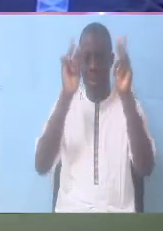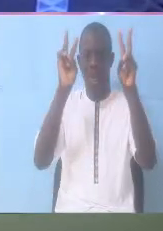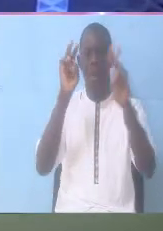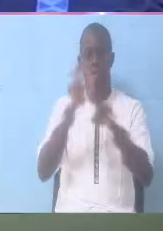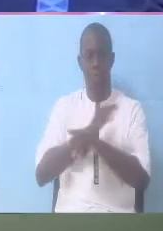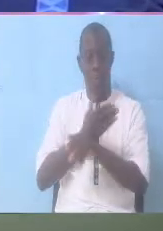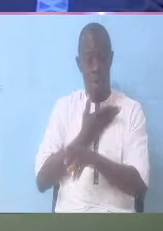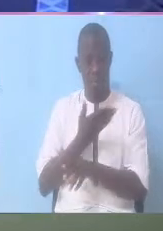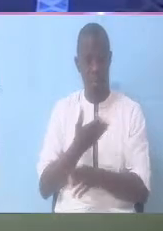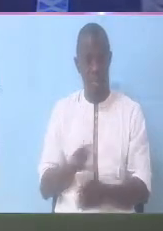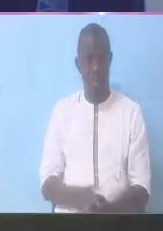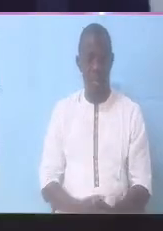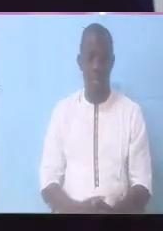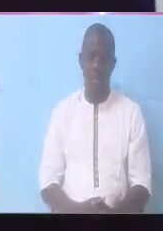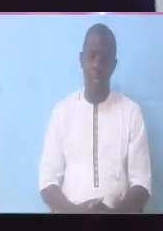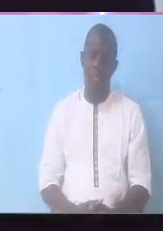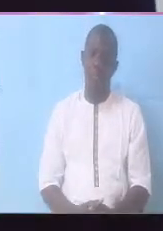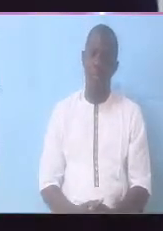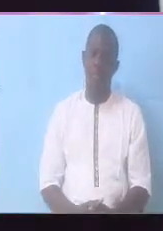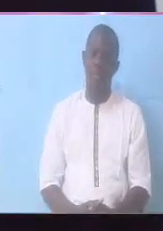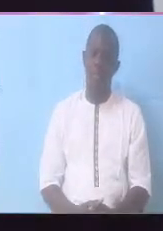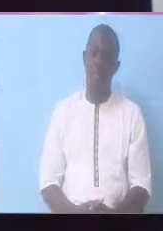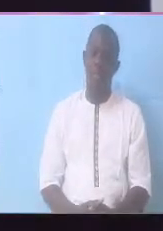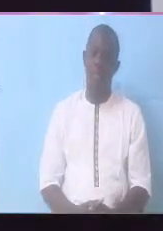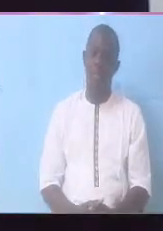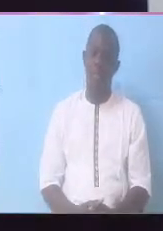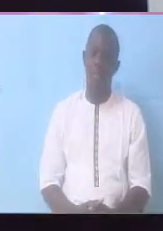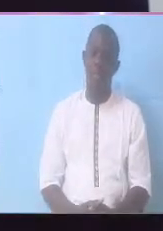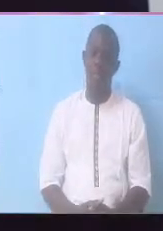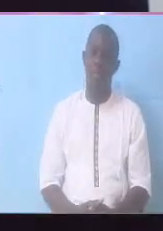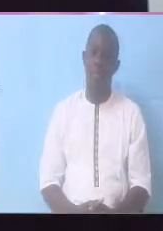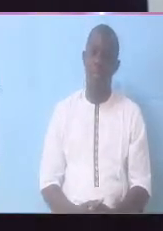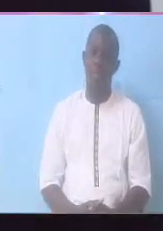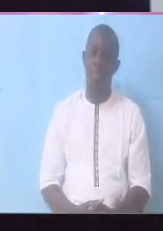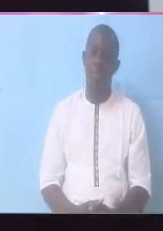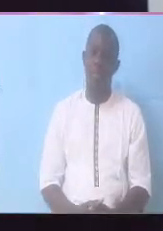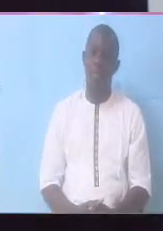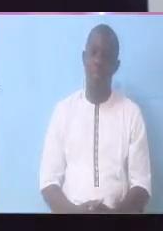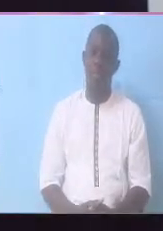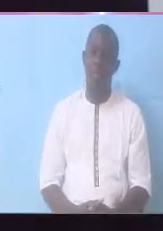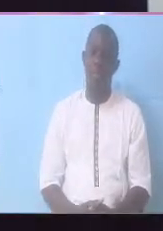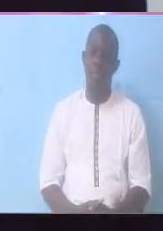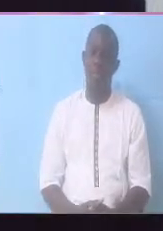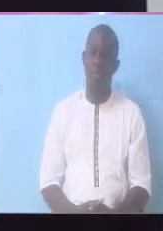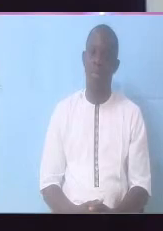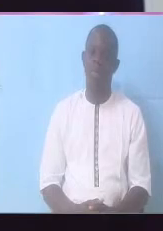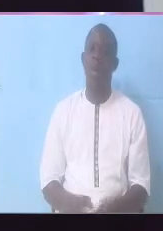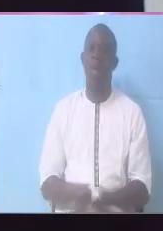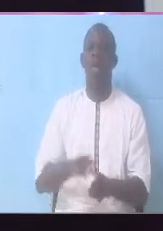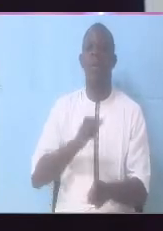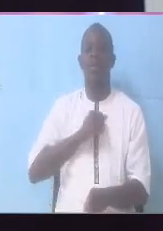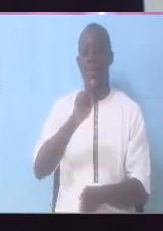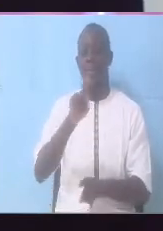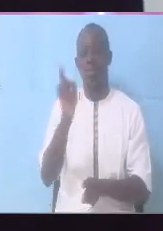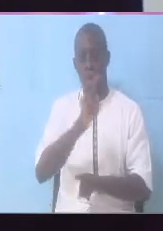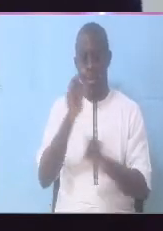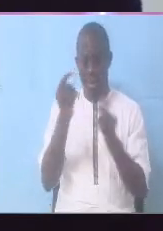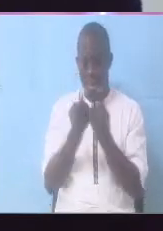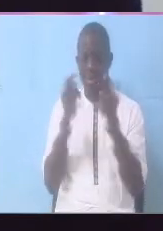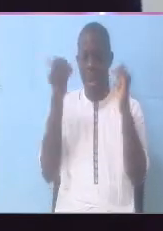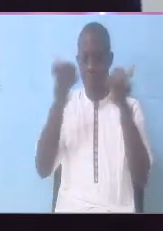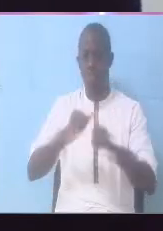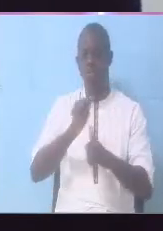Jammeh? This is what happened. I was not an office orderly. I was in the house.